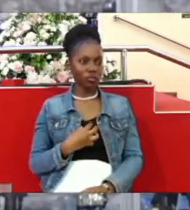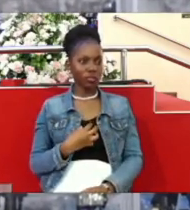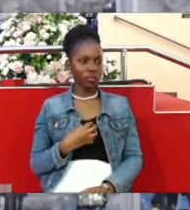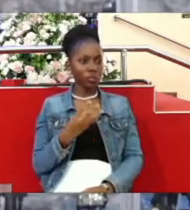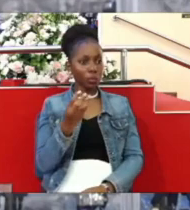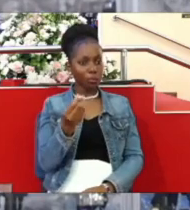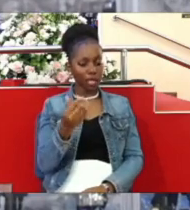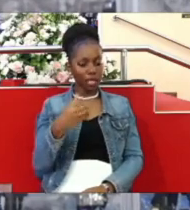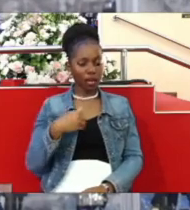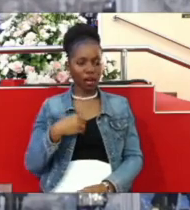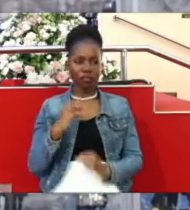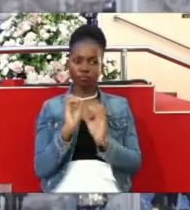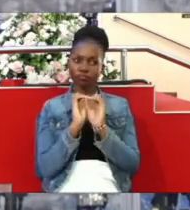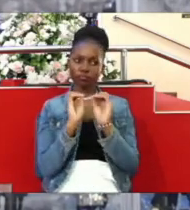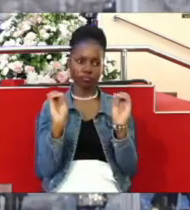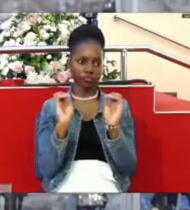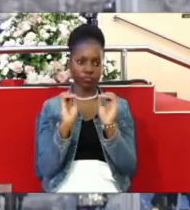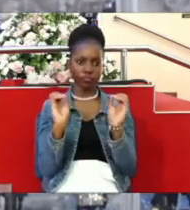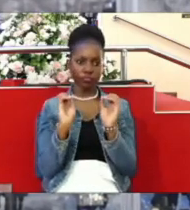stops.